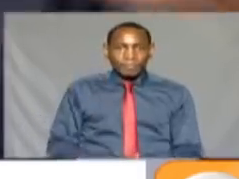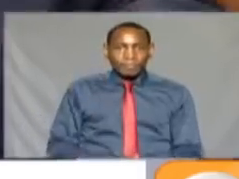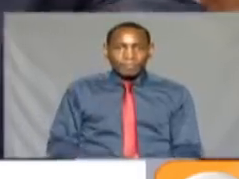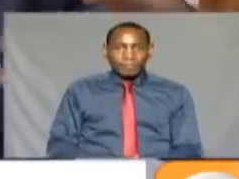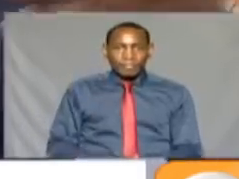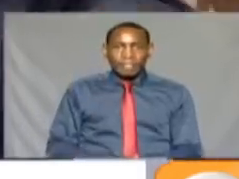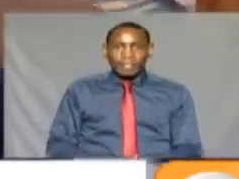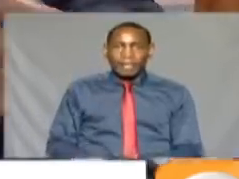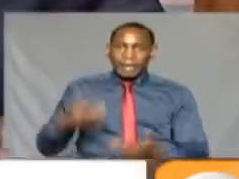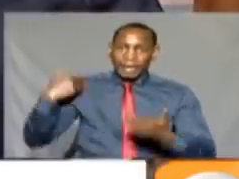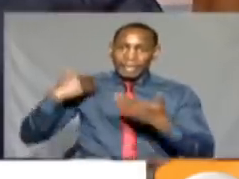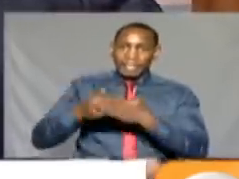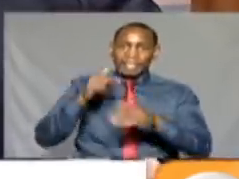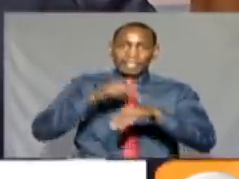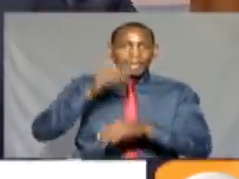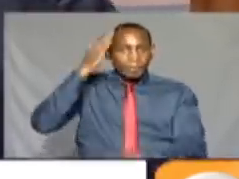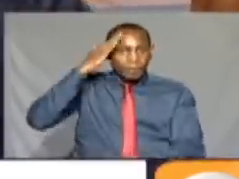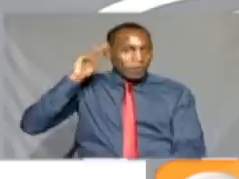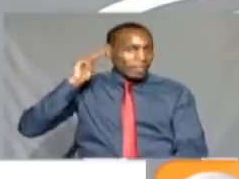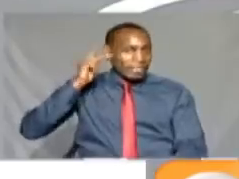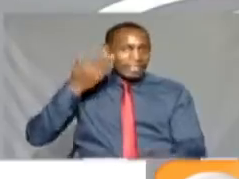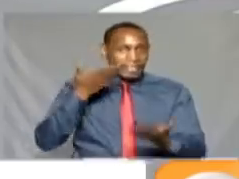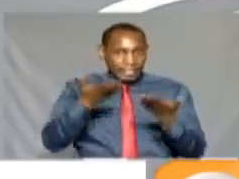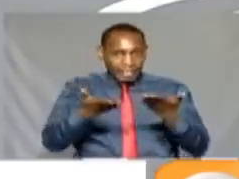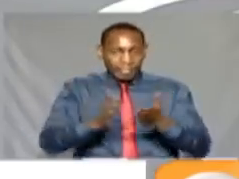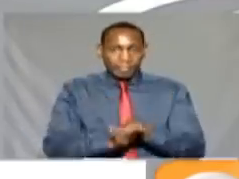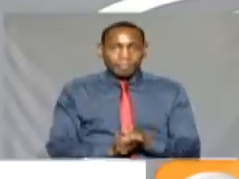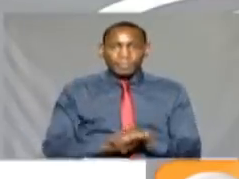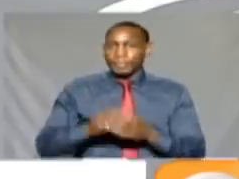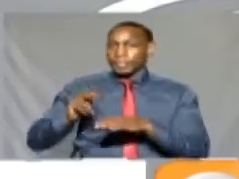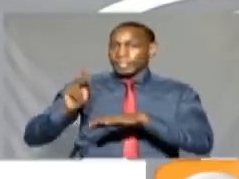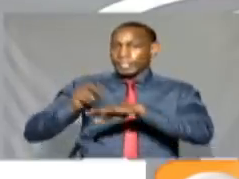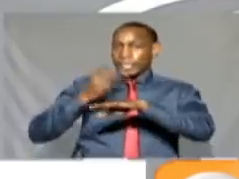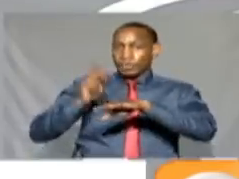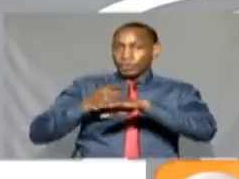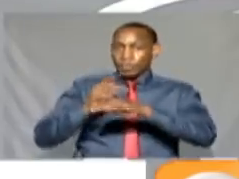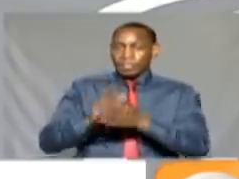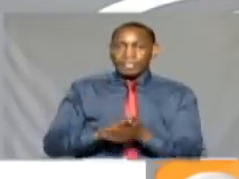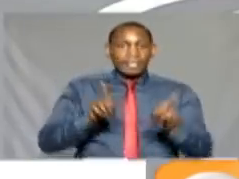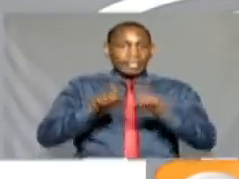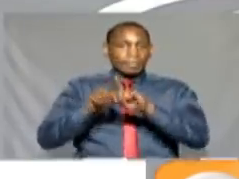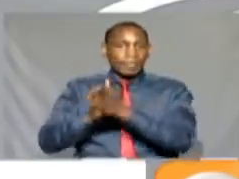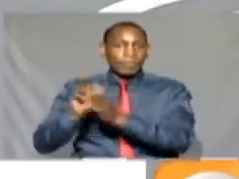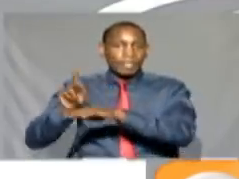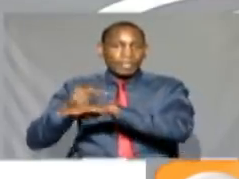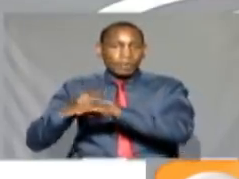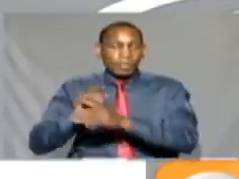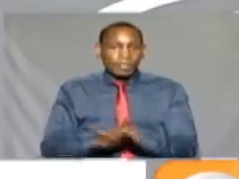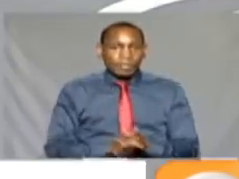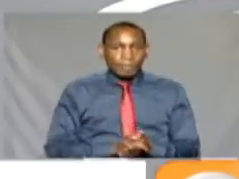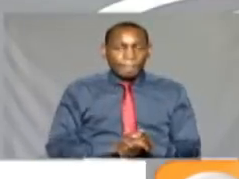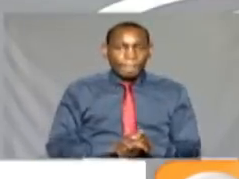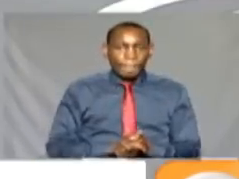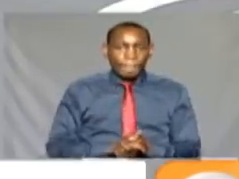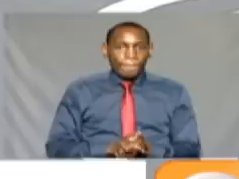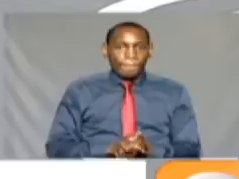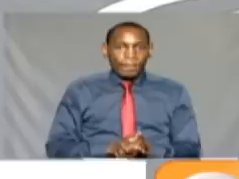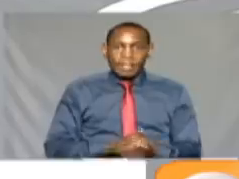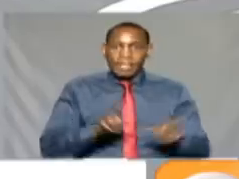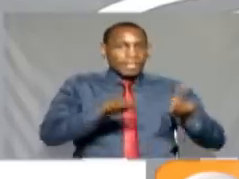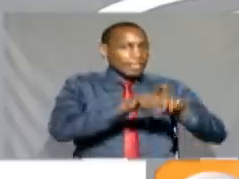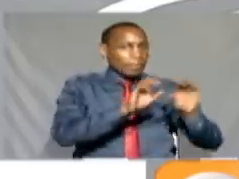mpaka ba manyanga na otore. By the way, it's like Kikuyu, eh? It's very similar. No, as annoyed as them. No, it's